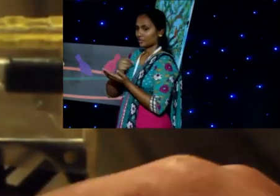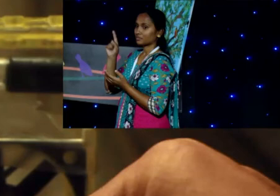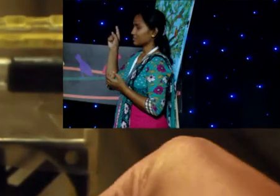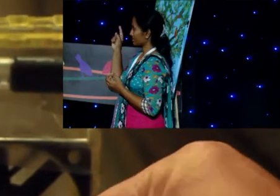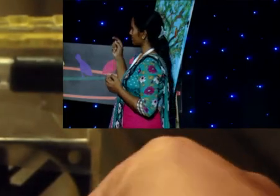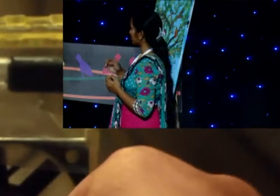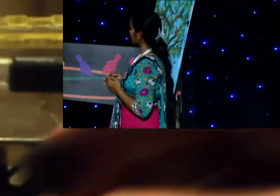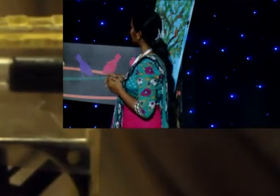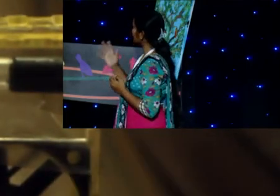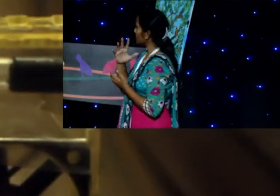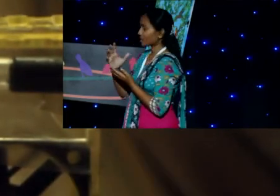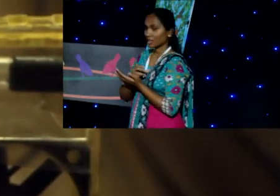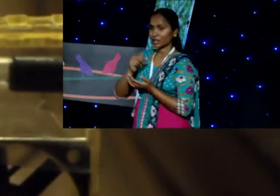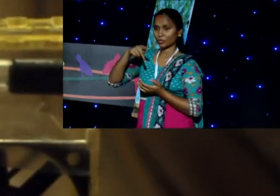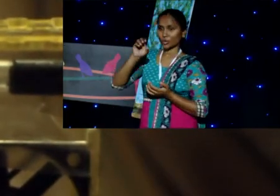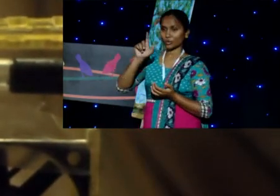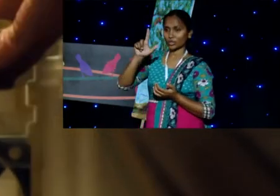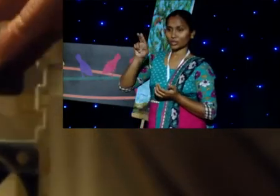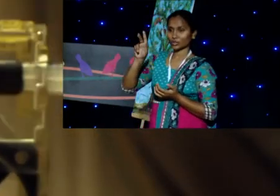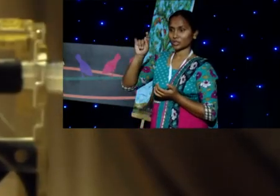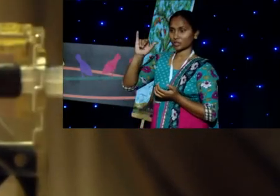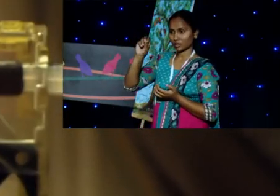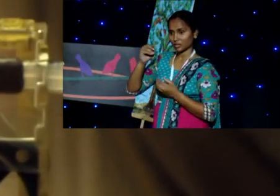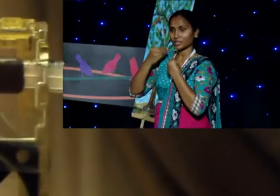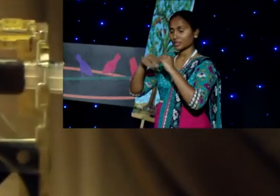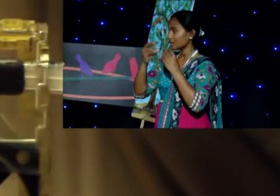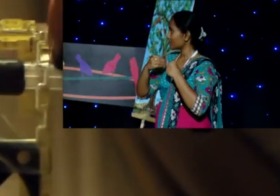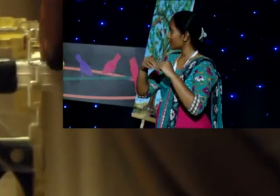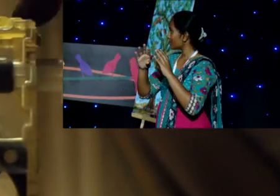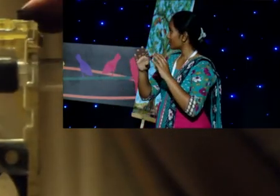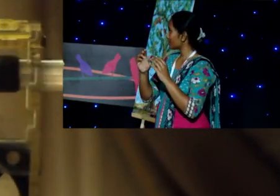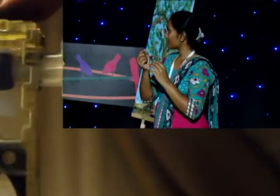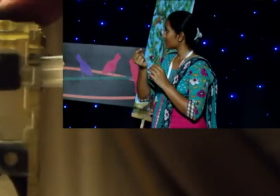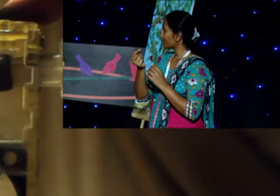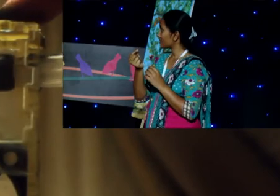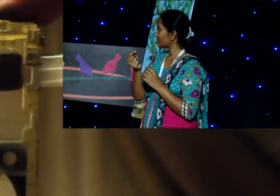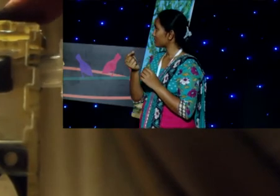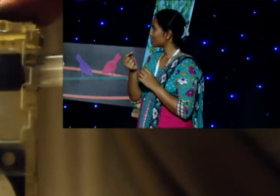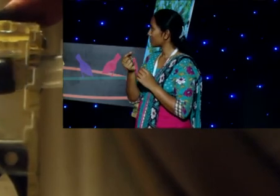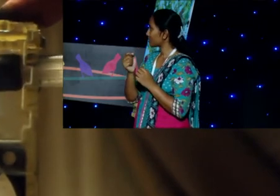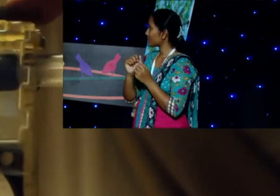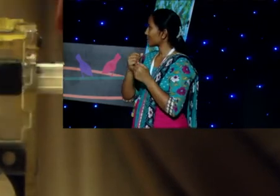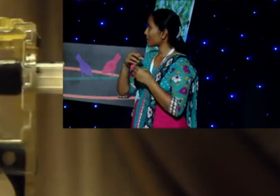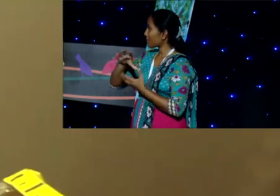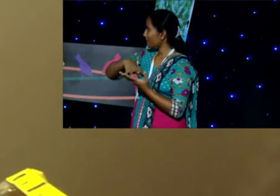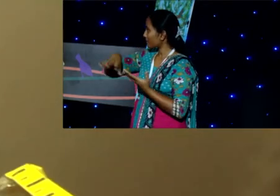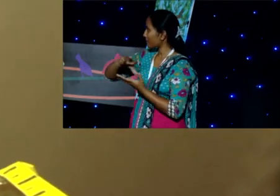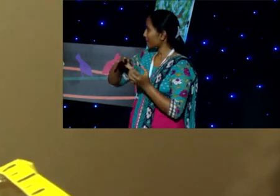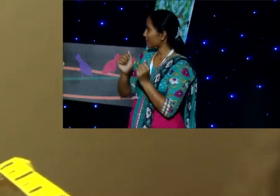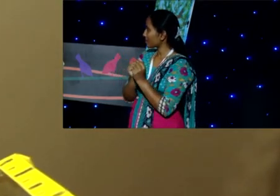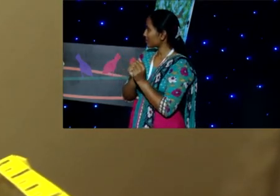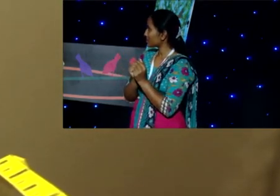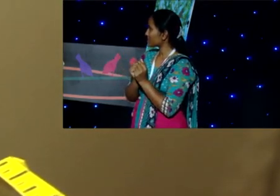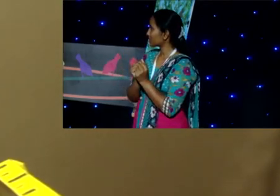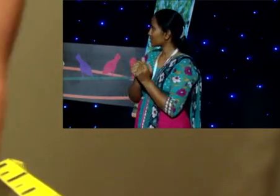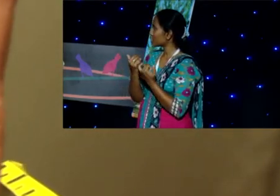capture the pollution and supply that pollution mixed with the compounds to convert it into ink.